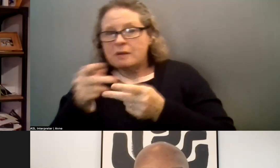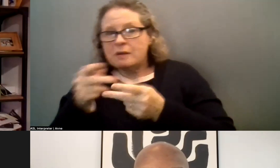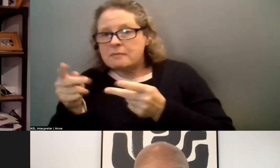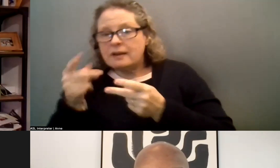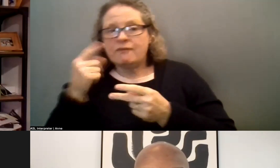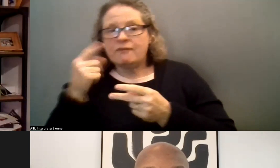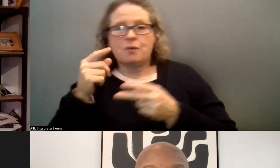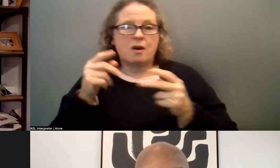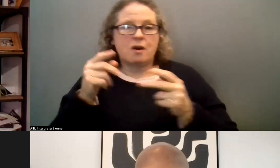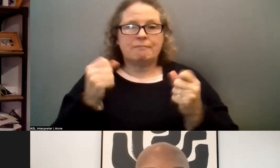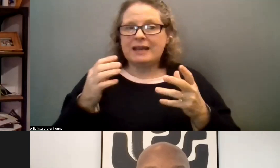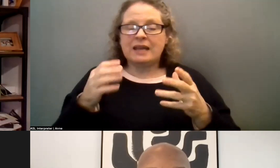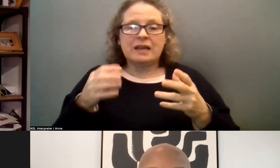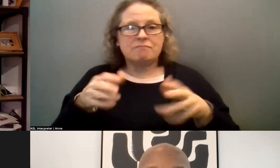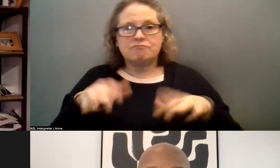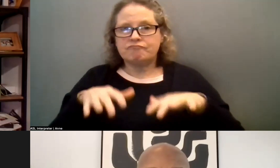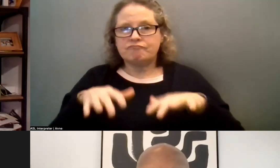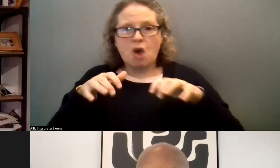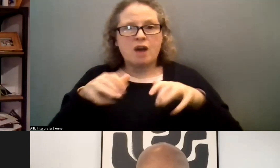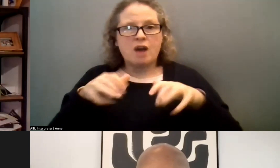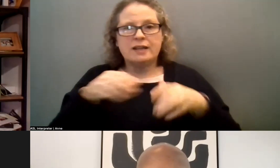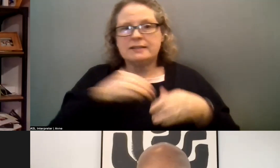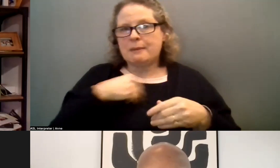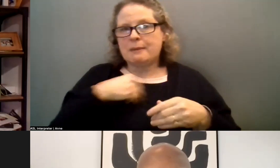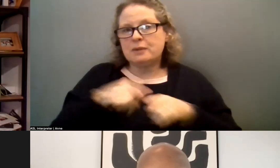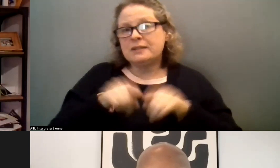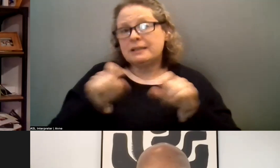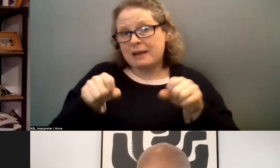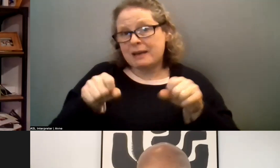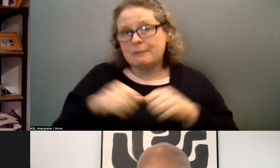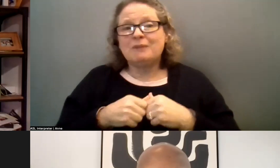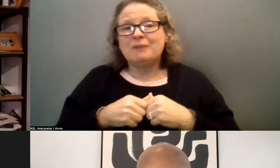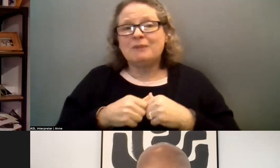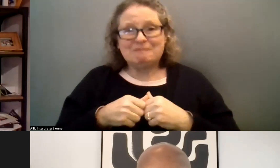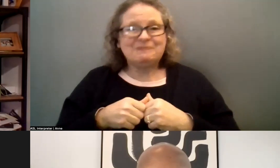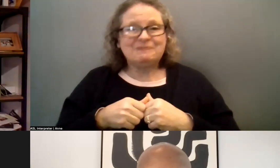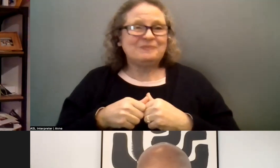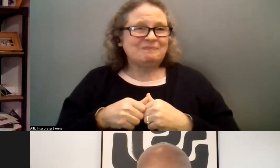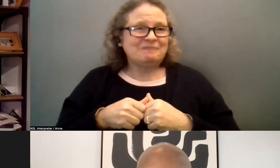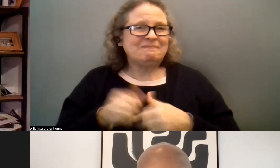possible. Got it. Um,